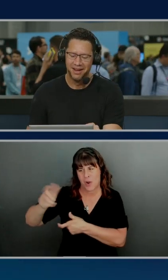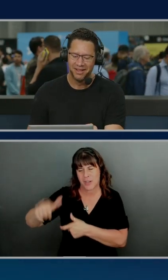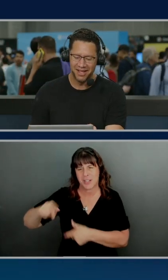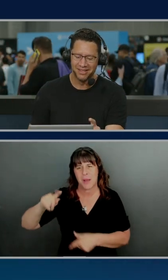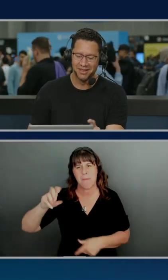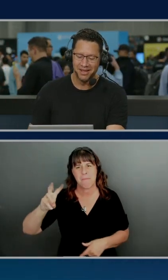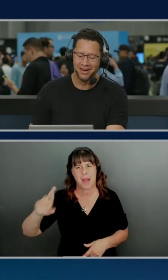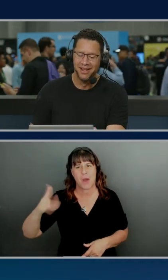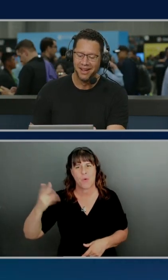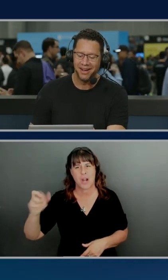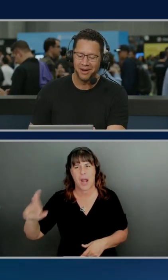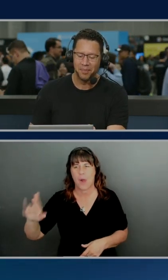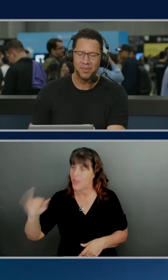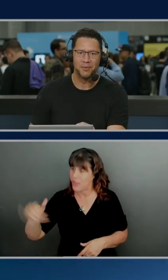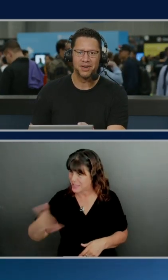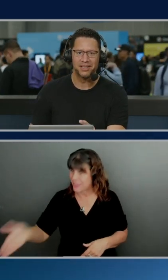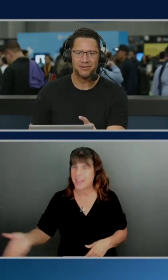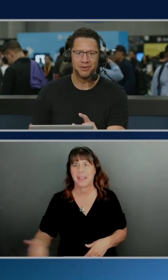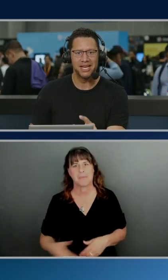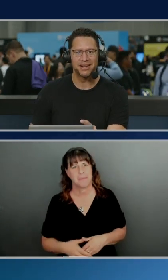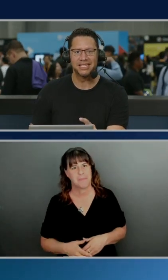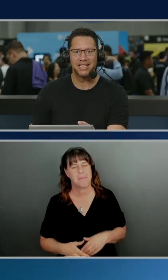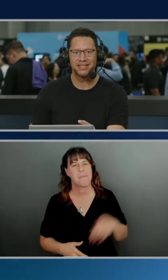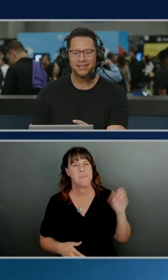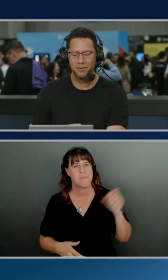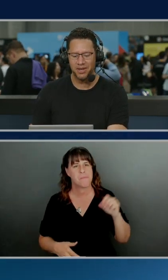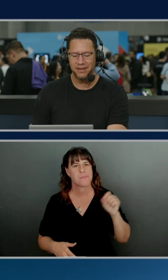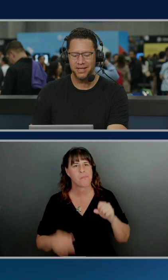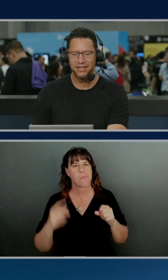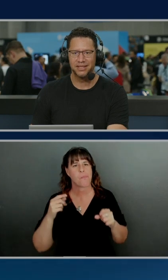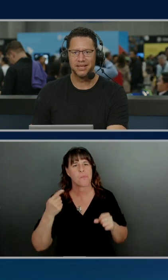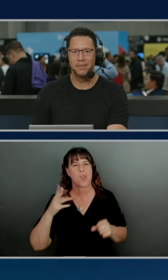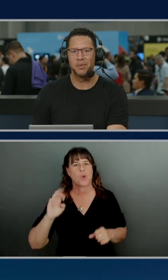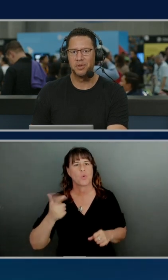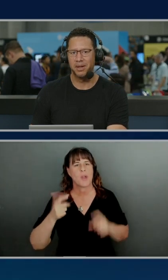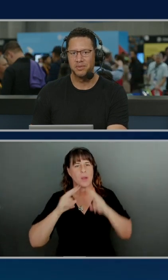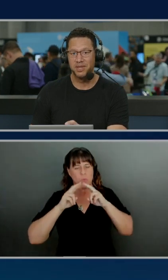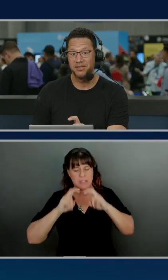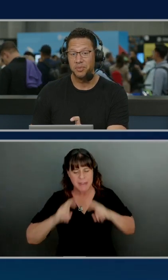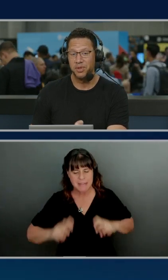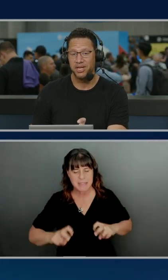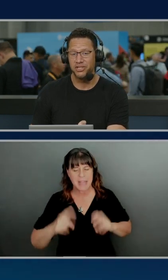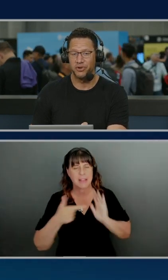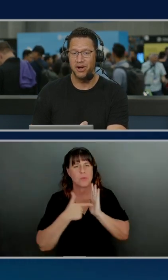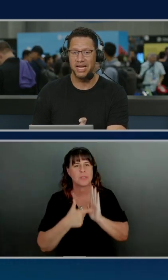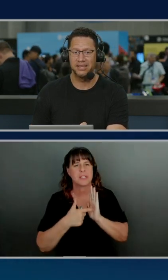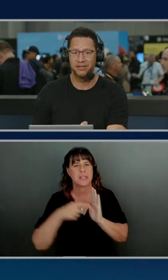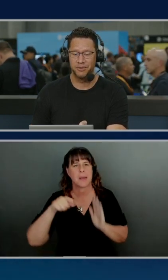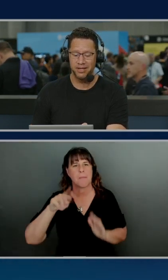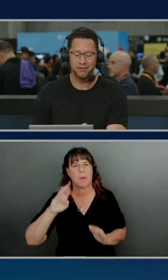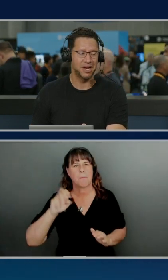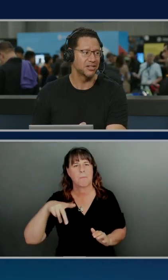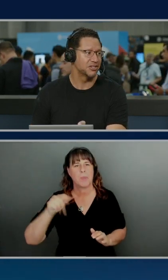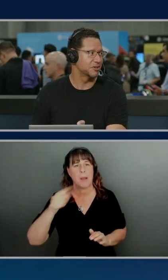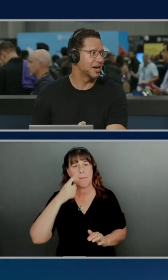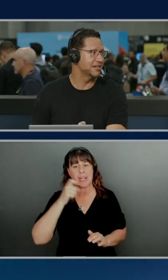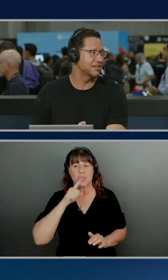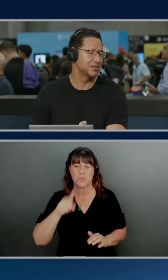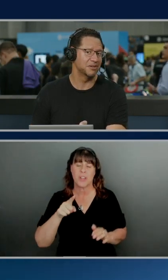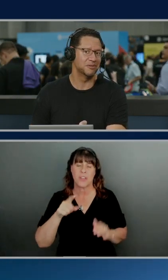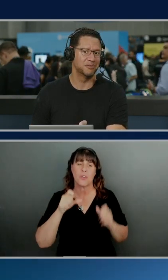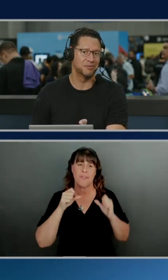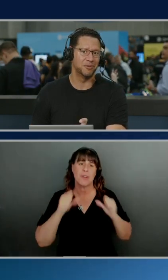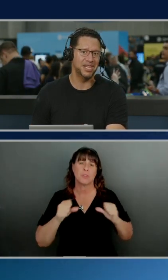a thing. Yeah, that's the thing. But we're gonna Greg dissects one of these example prompts because they're pretty strong as they're written. We actually